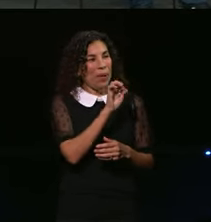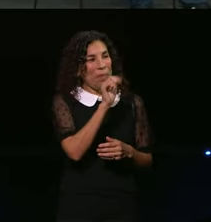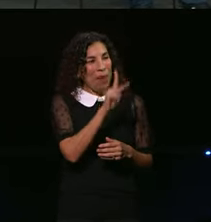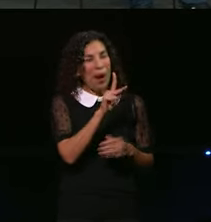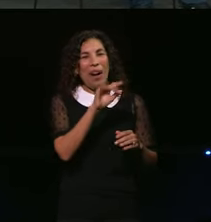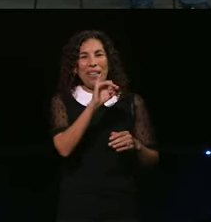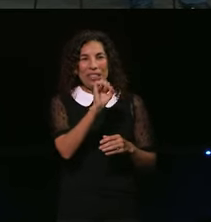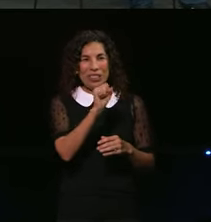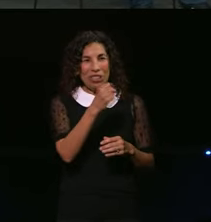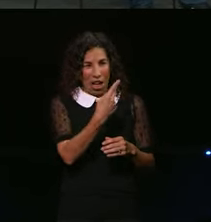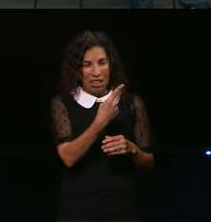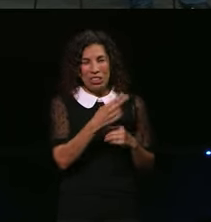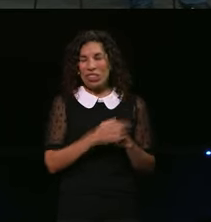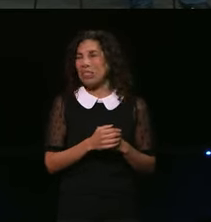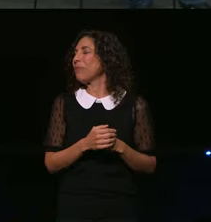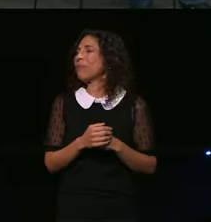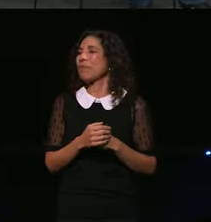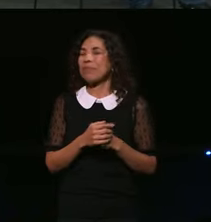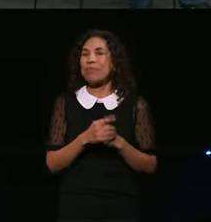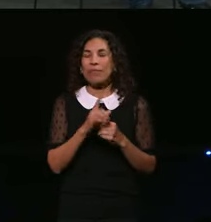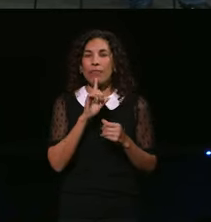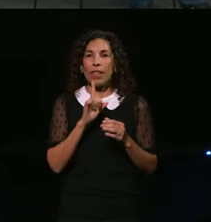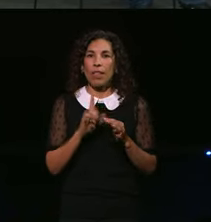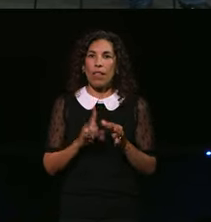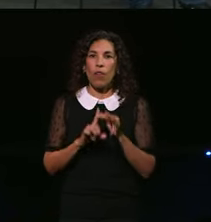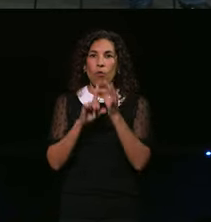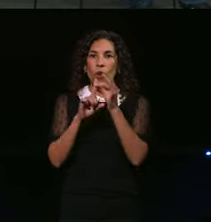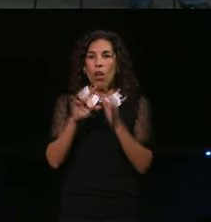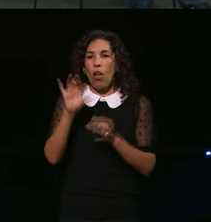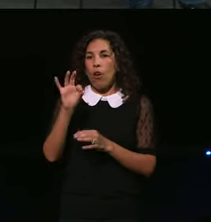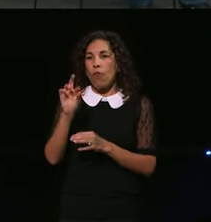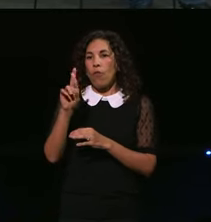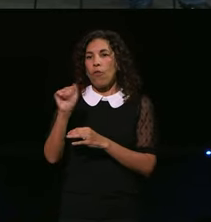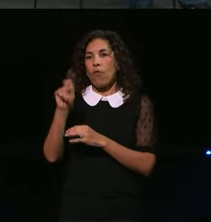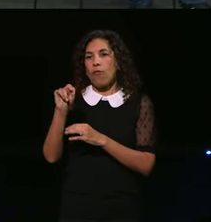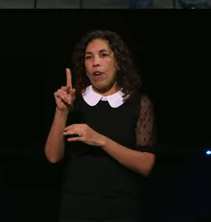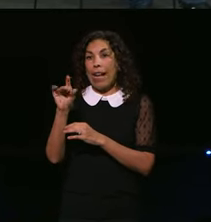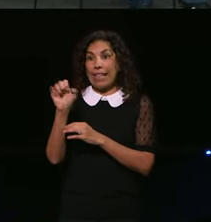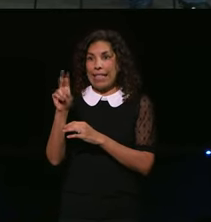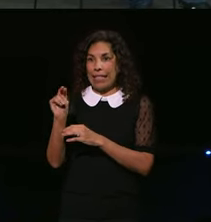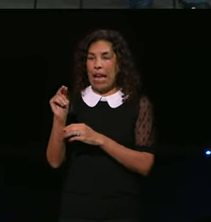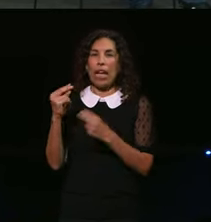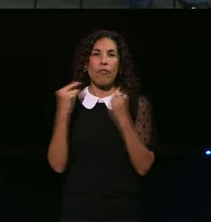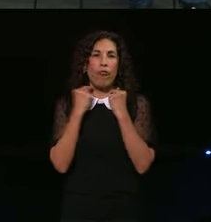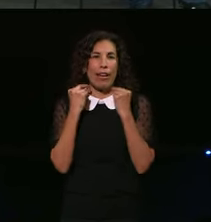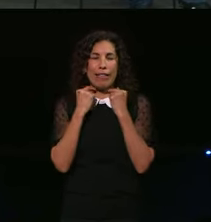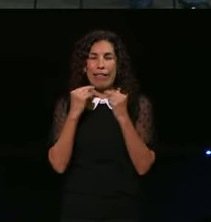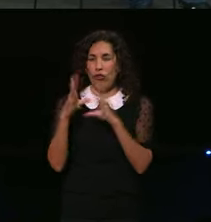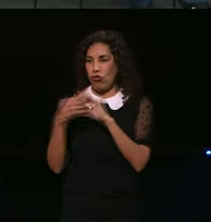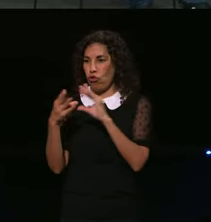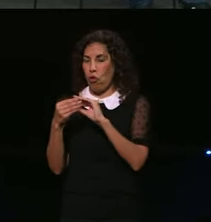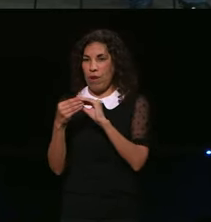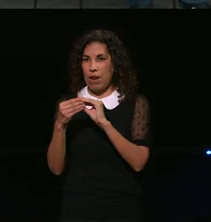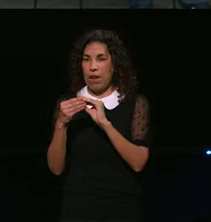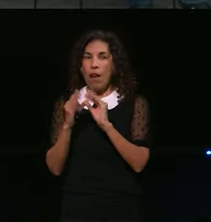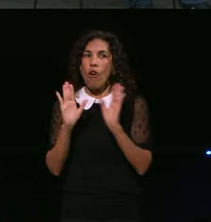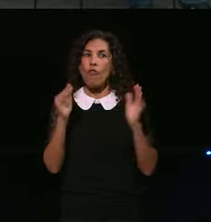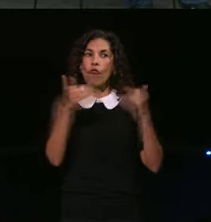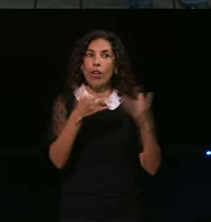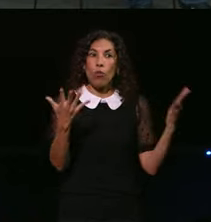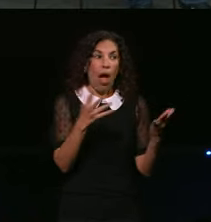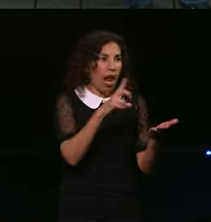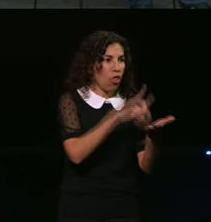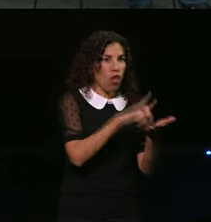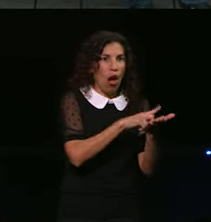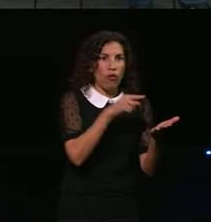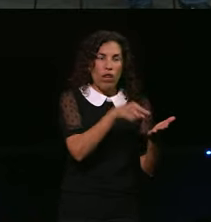Josh, it's the rare Frankenstein story where the doctor is more monstrous than